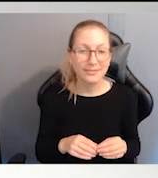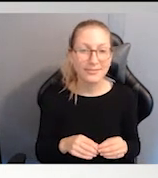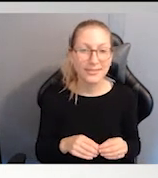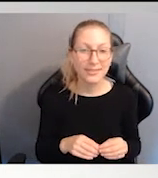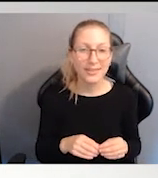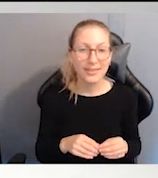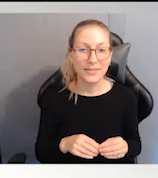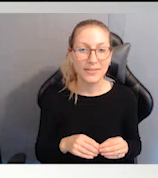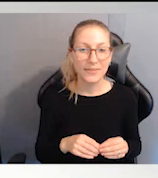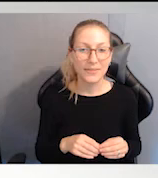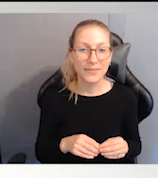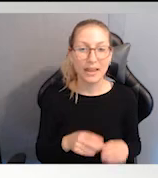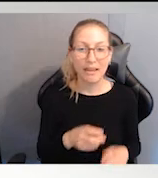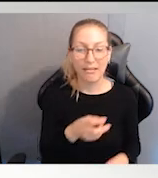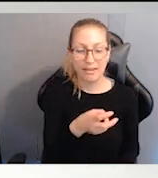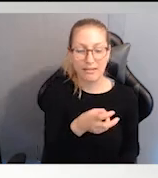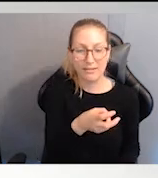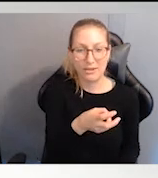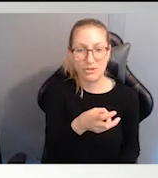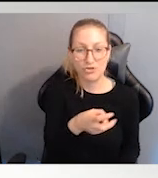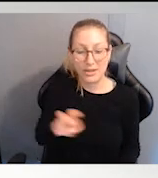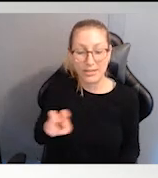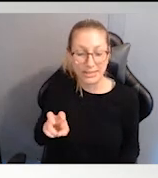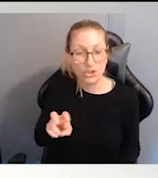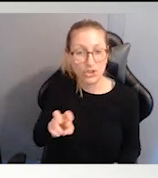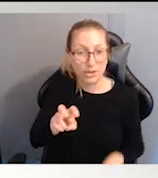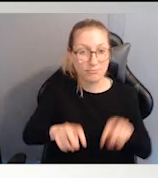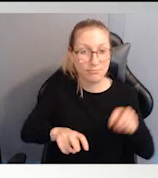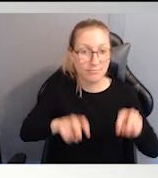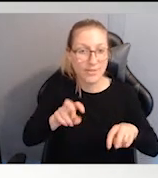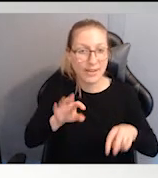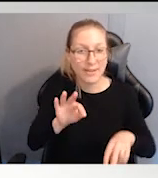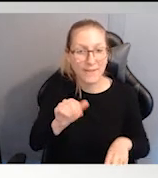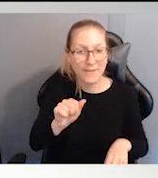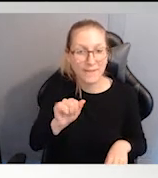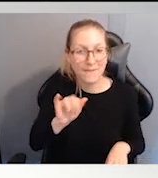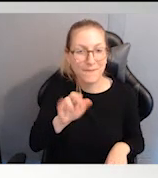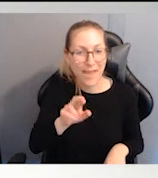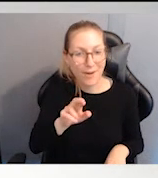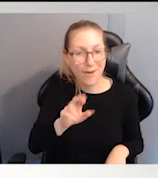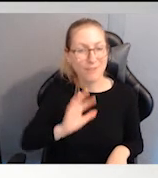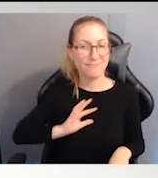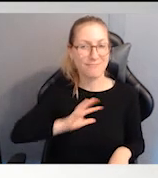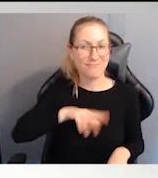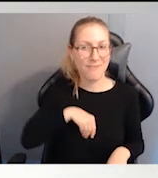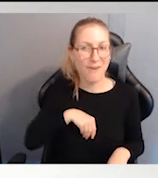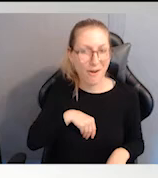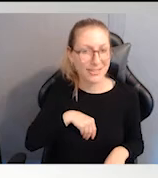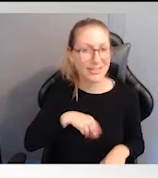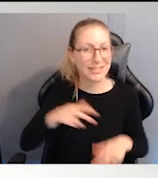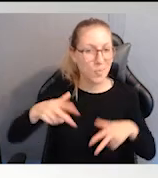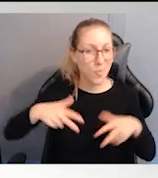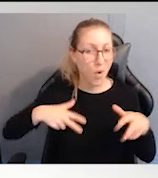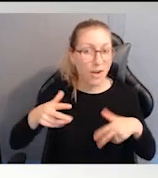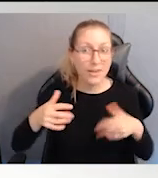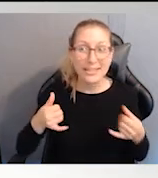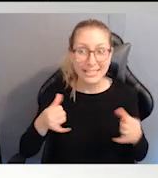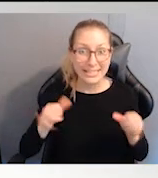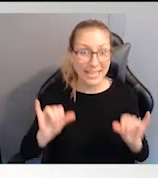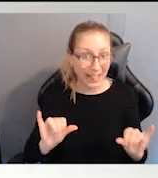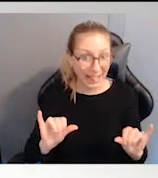And we did a transition fair and autism walk, and we still do. And we volunteered